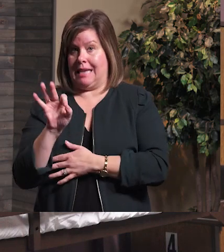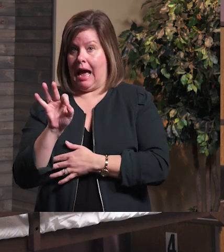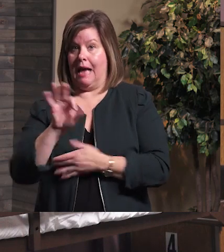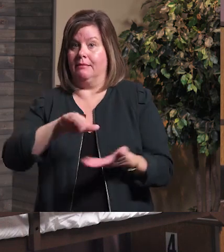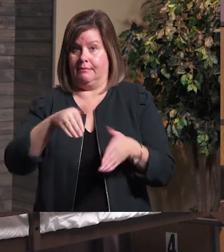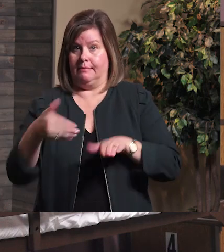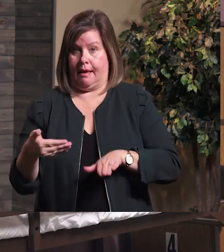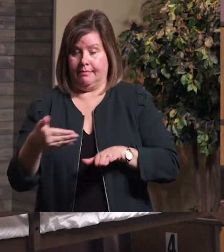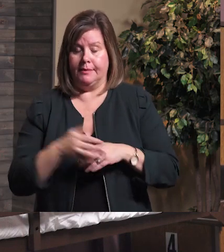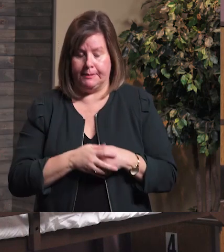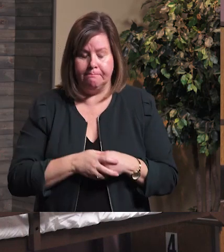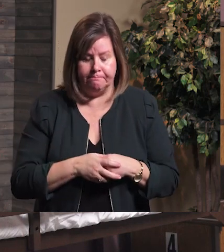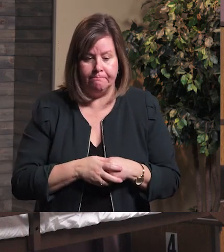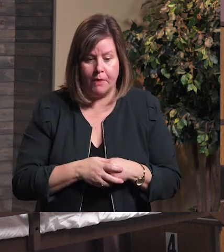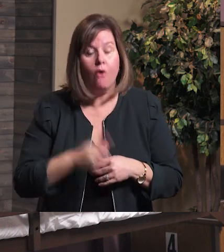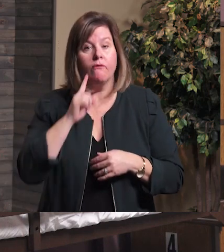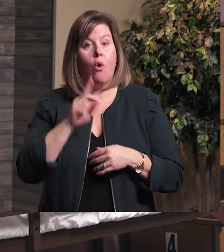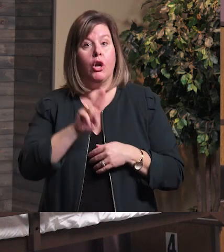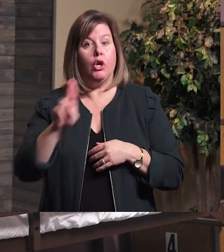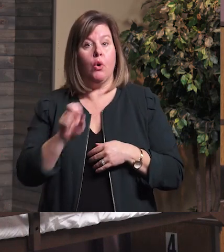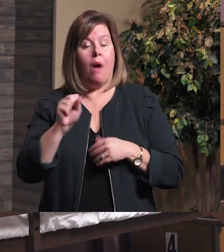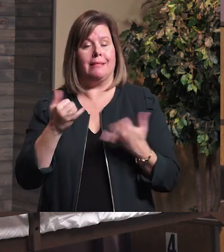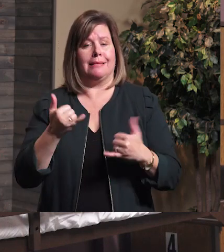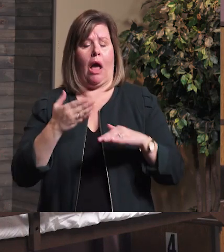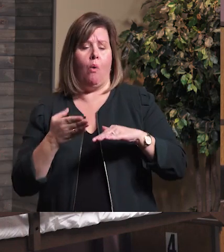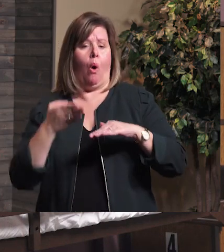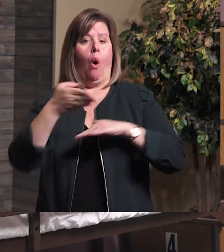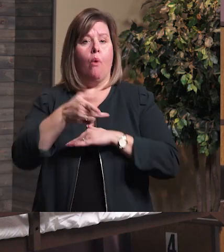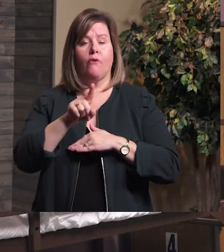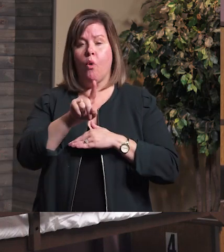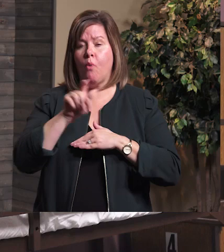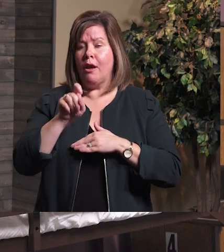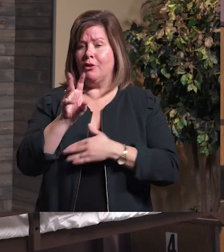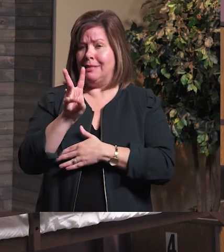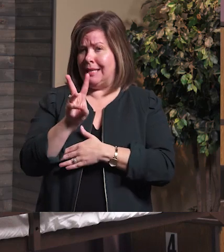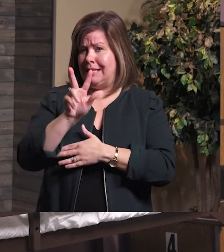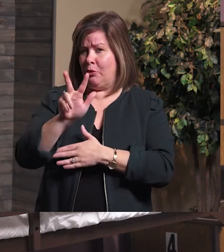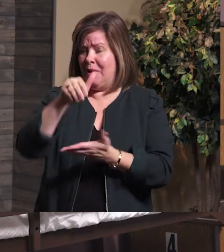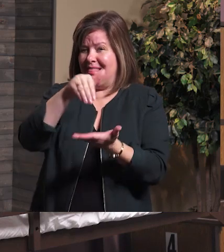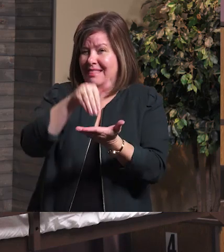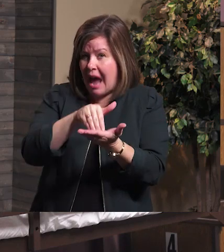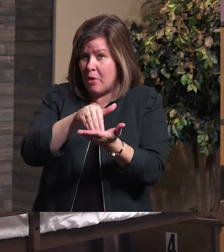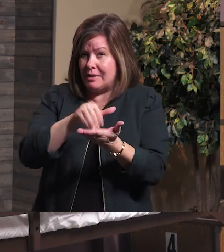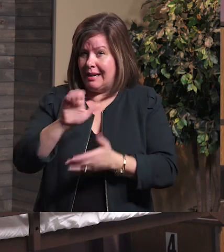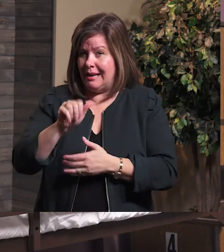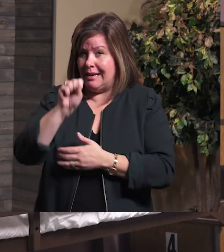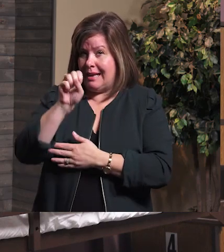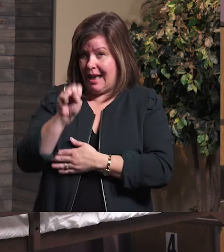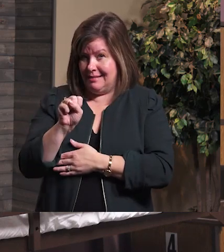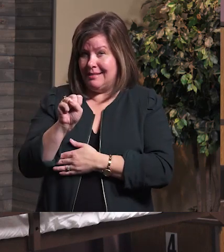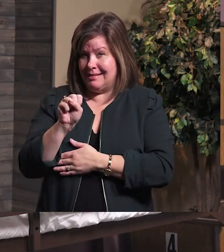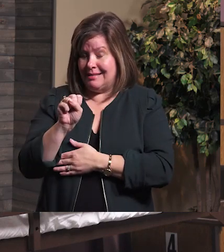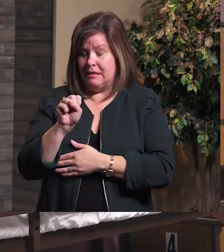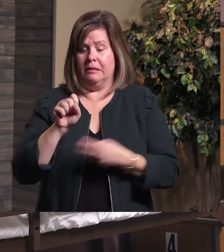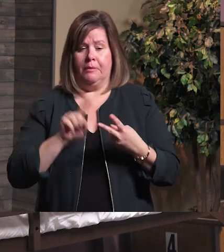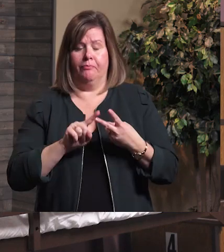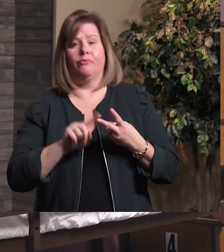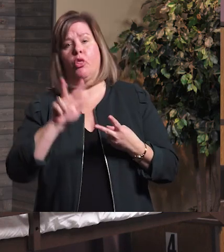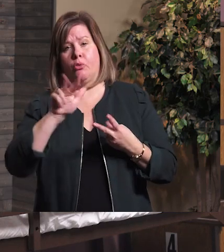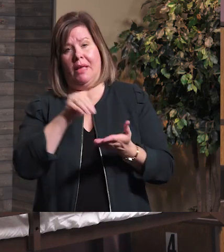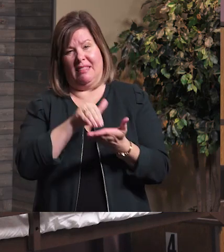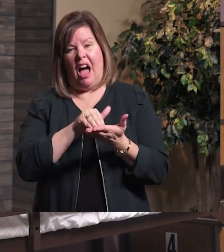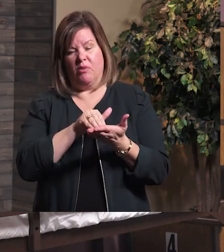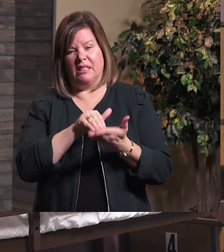259 deaths. In the U.S., we're now over 163,000 cases with about